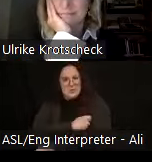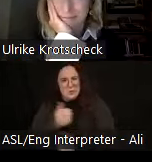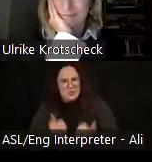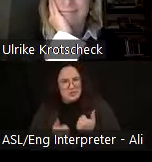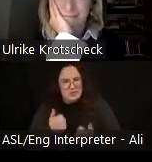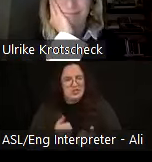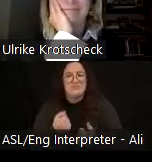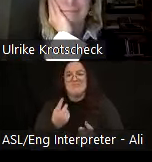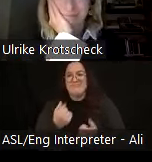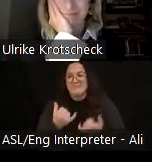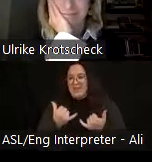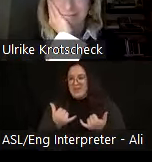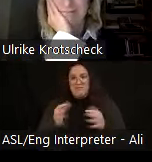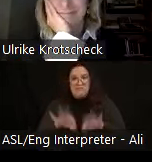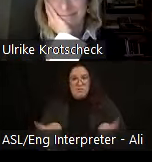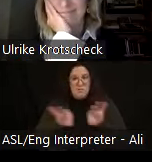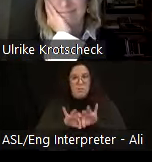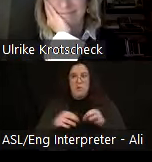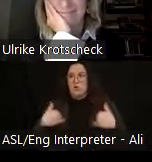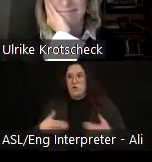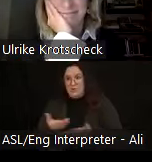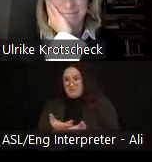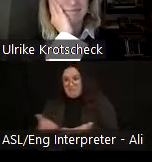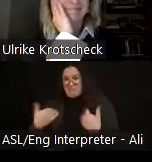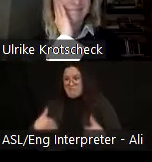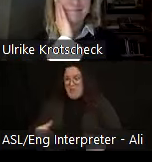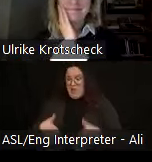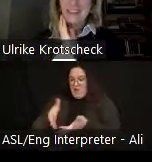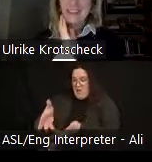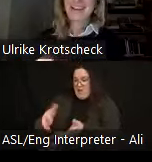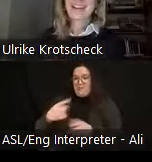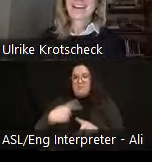human remains, becomes so important for this study.